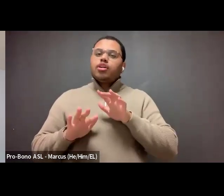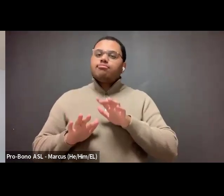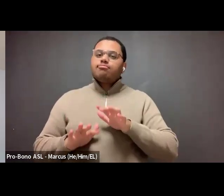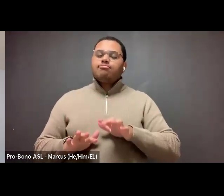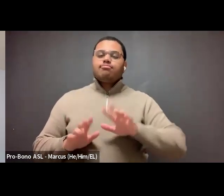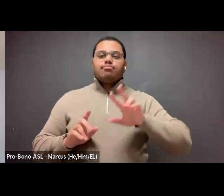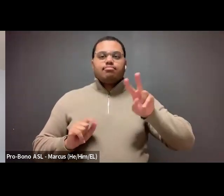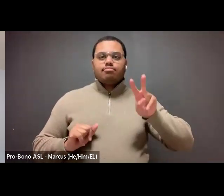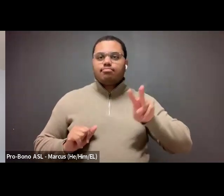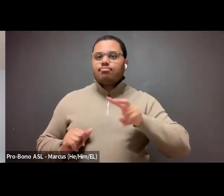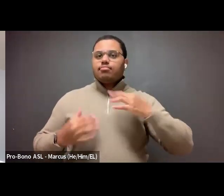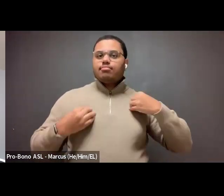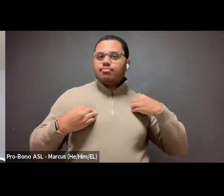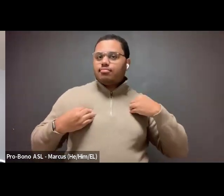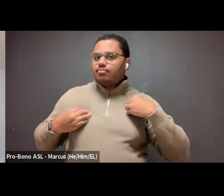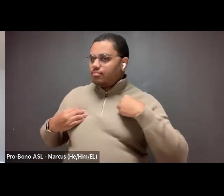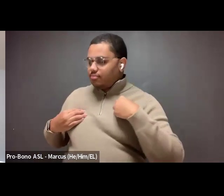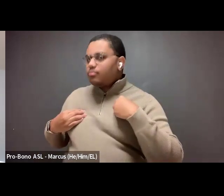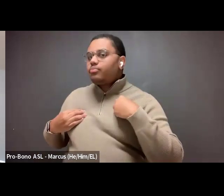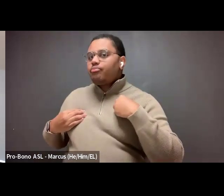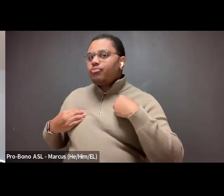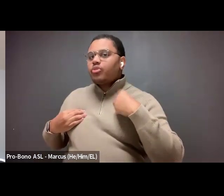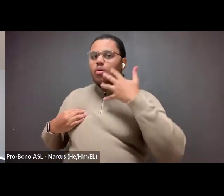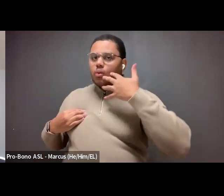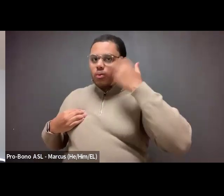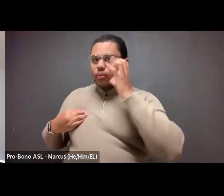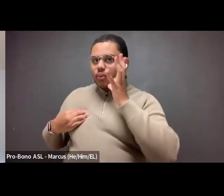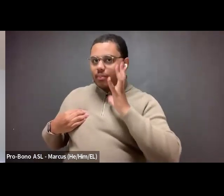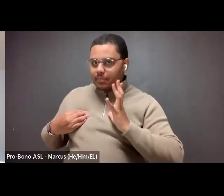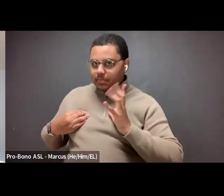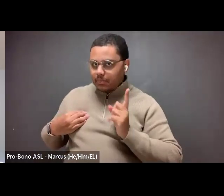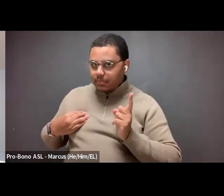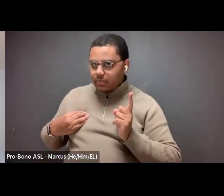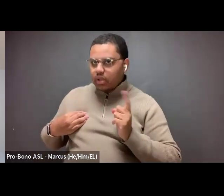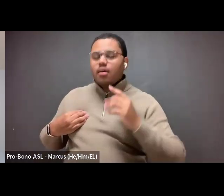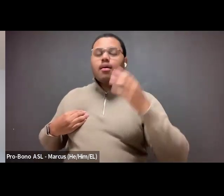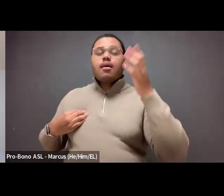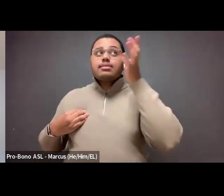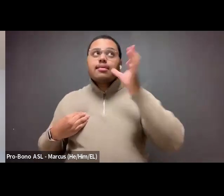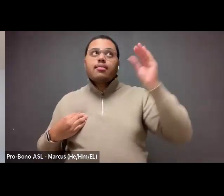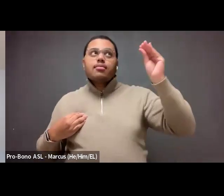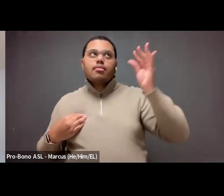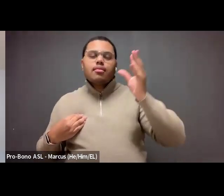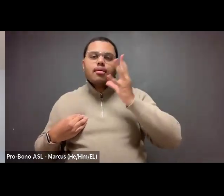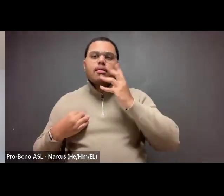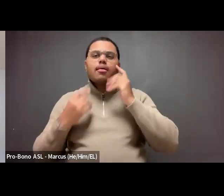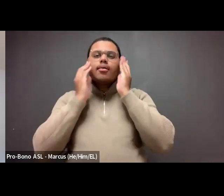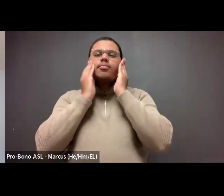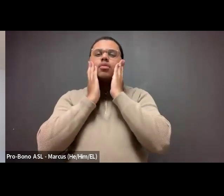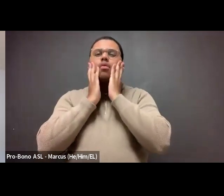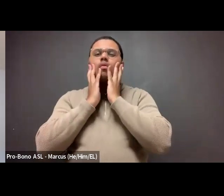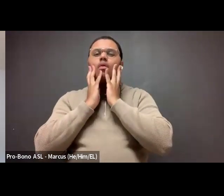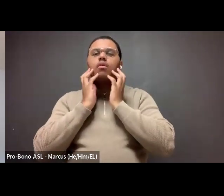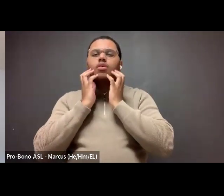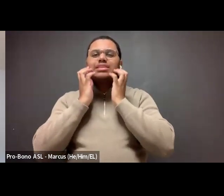her body towards me. She was an older woman. The sunlight lit the hundreds of soft wrinkles in her